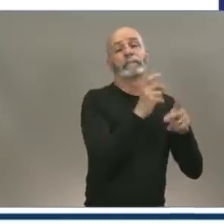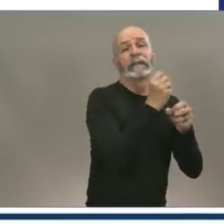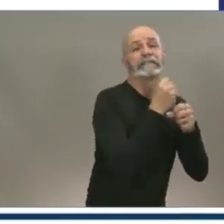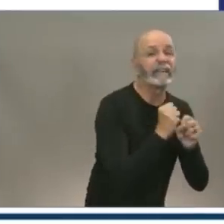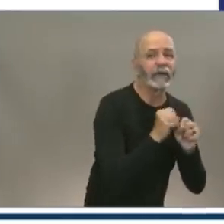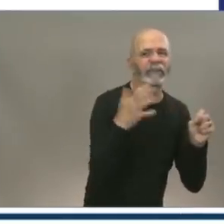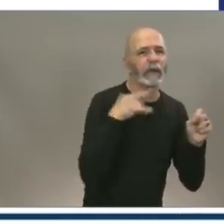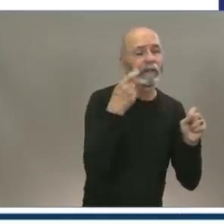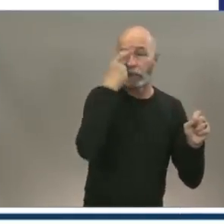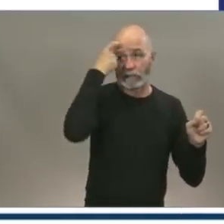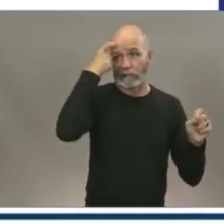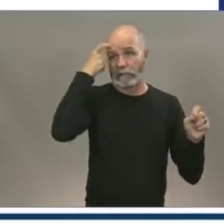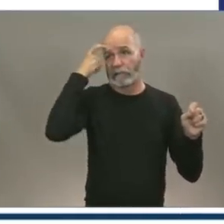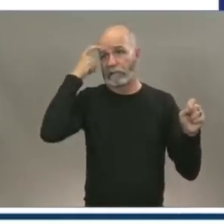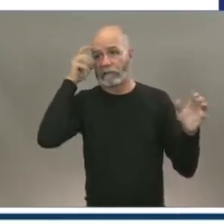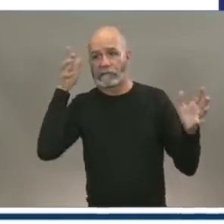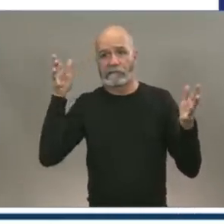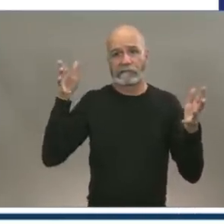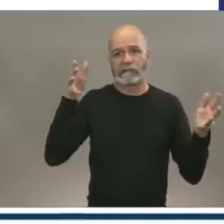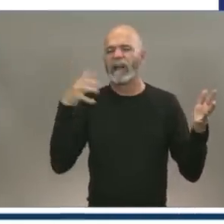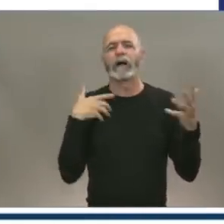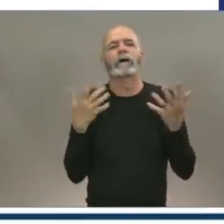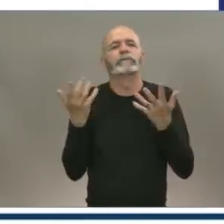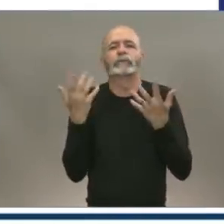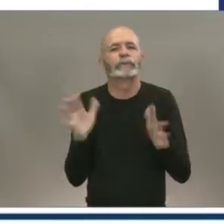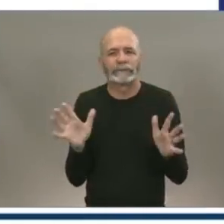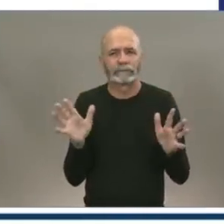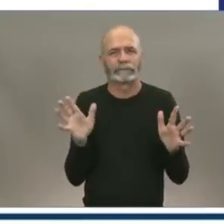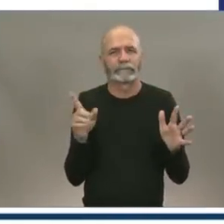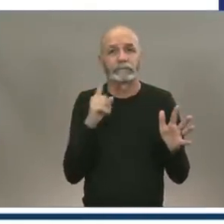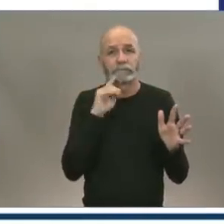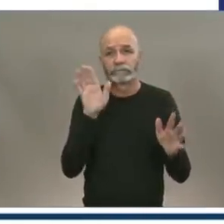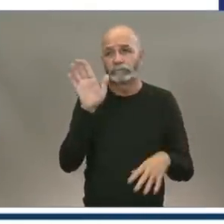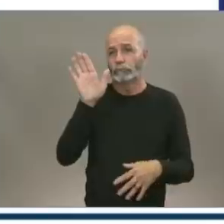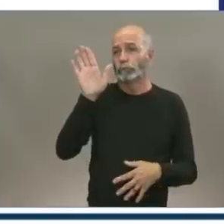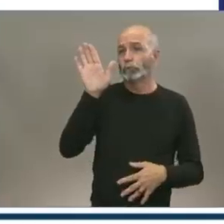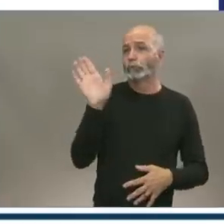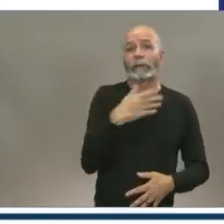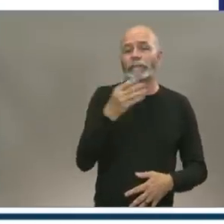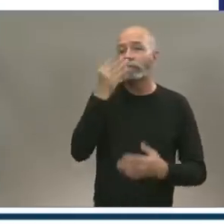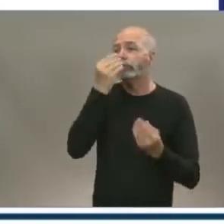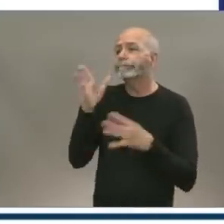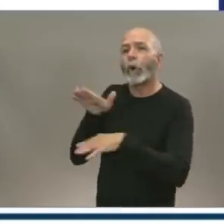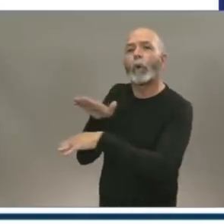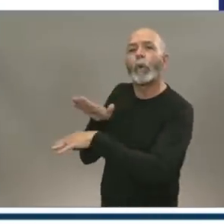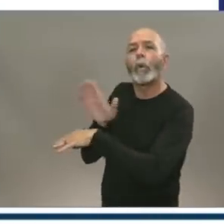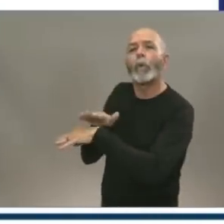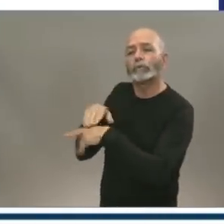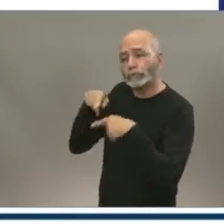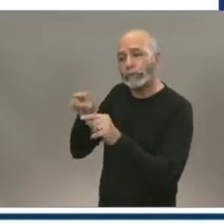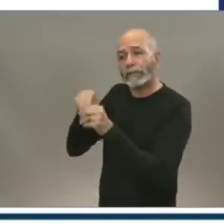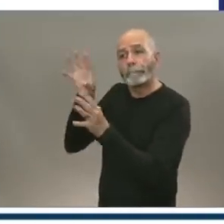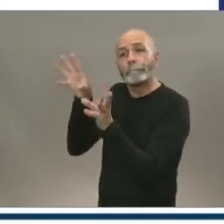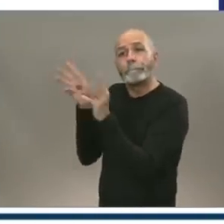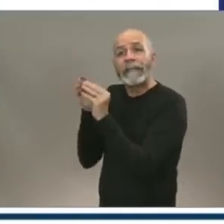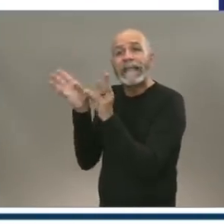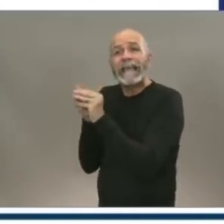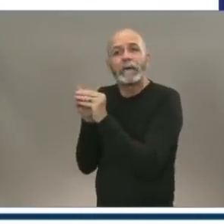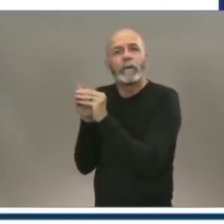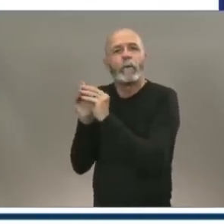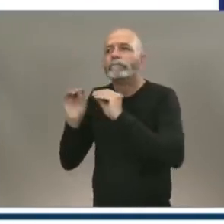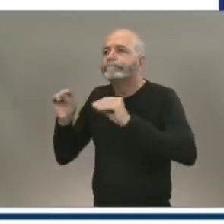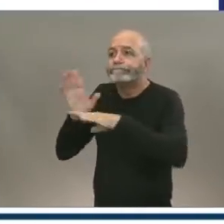worked, because there was no alert that went out about this meeting, and that this meeting had posed a problem, and we're